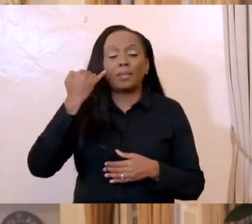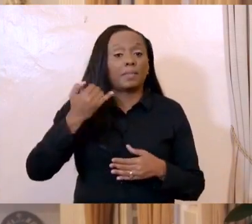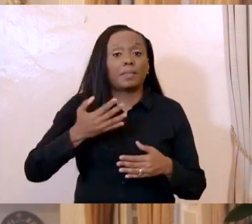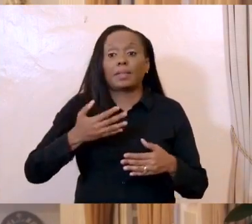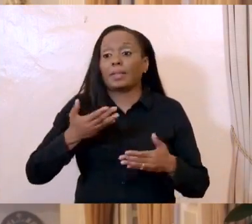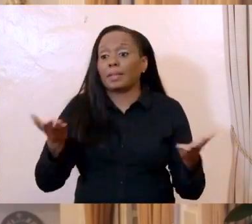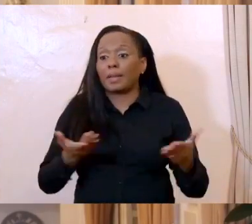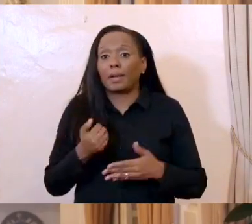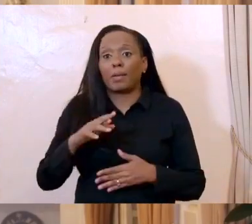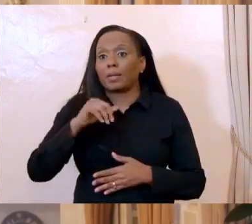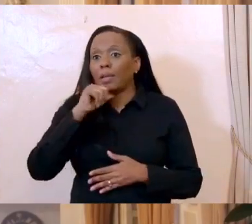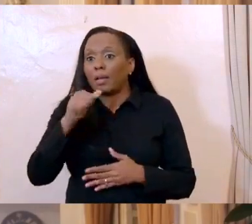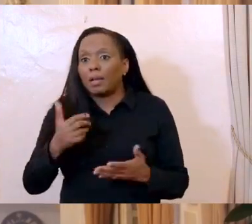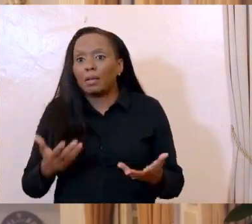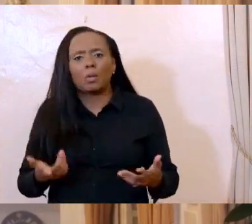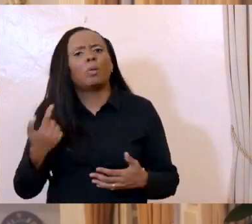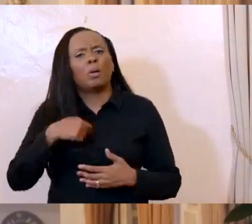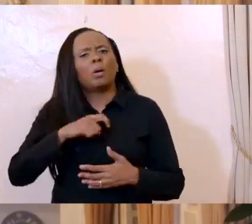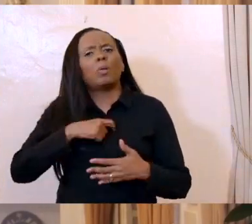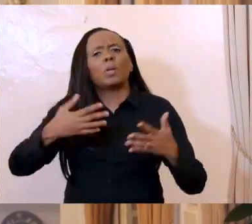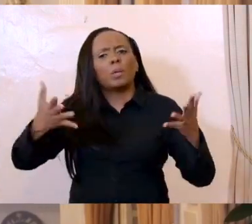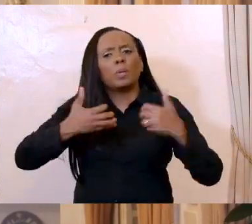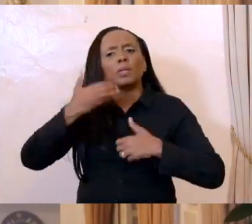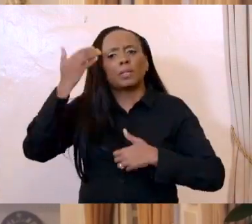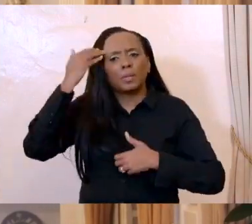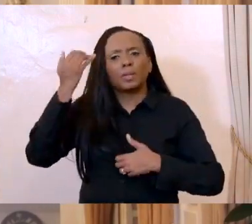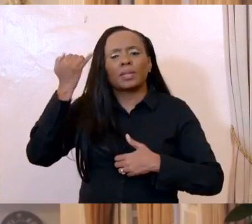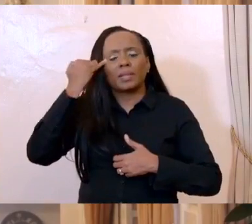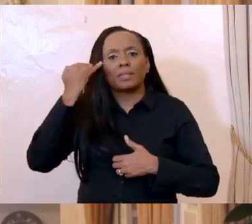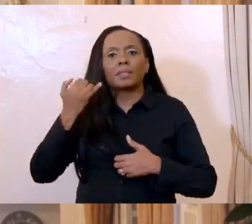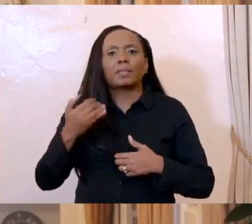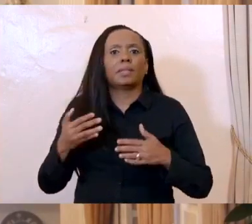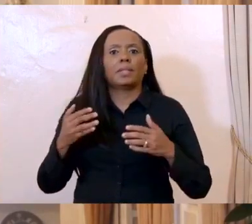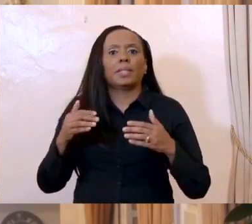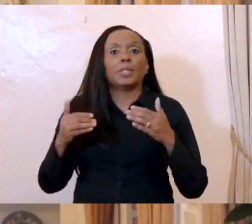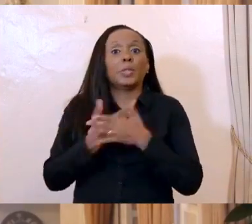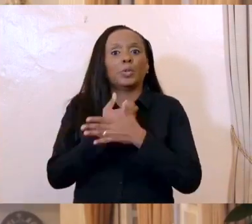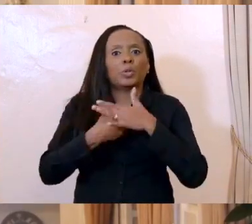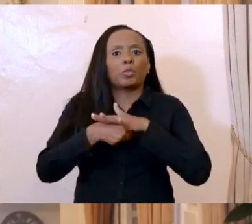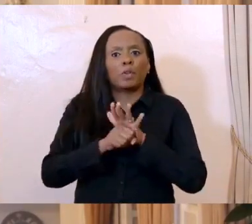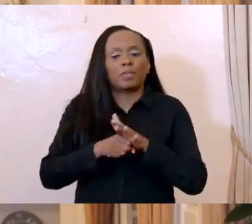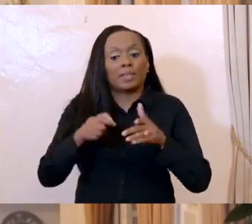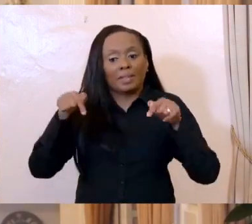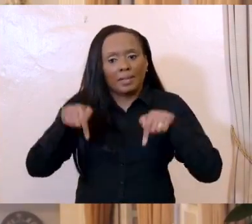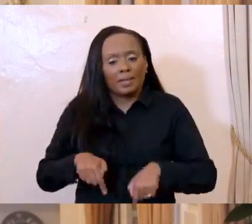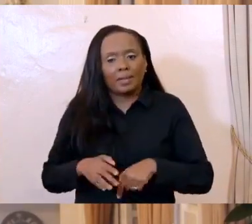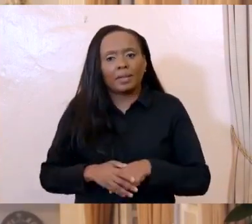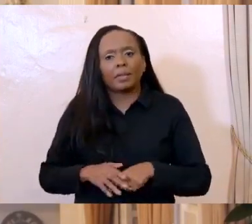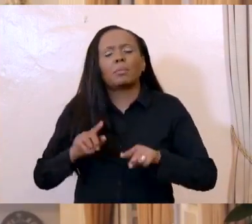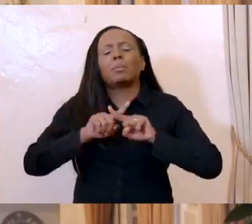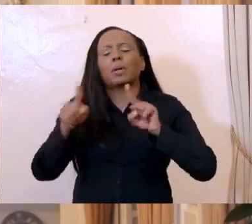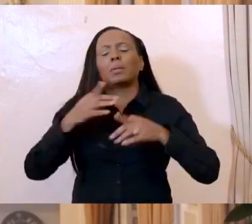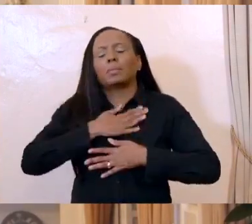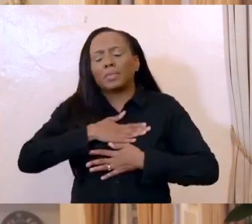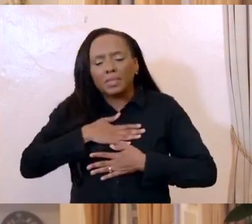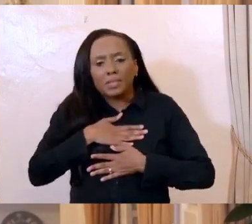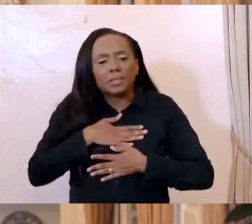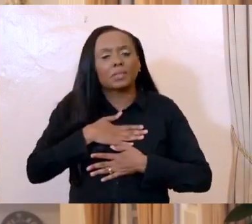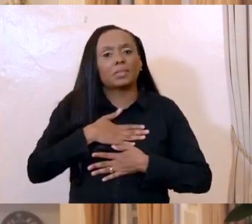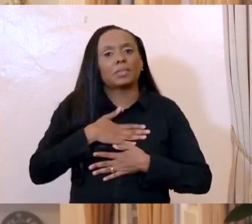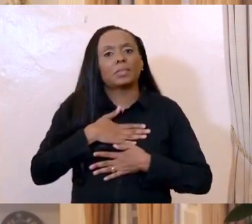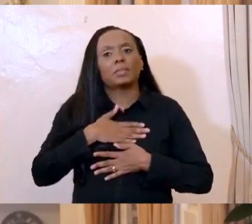saying that we don't want to know, we obviously do. But what we are trying to do in terms of the protocols and protecting ourselves